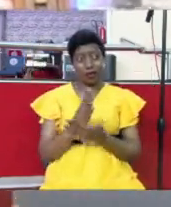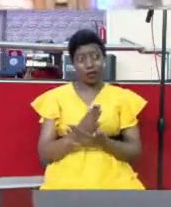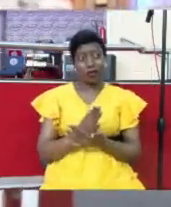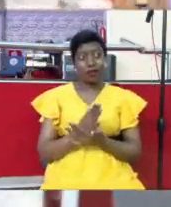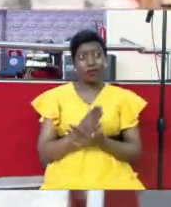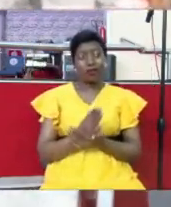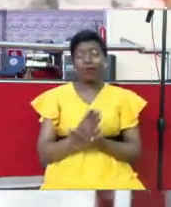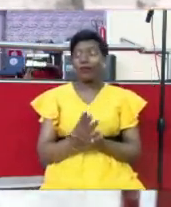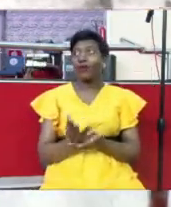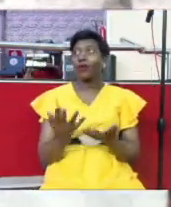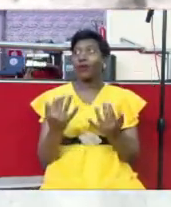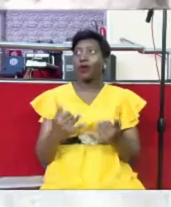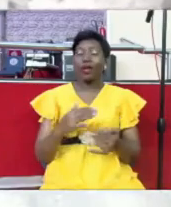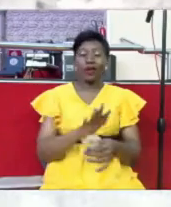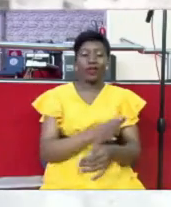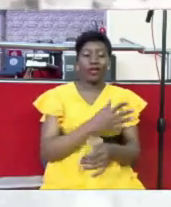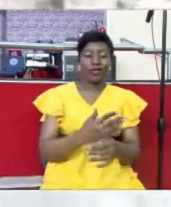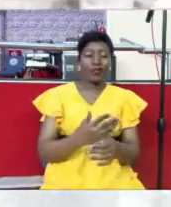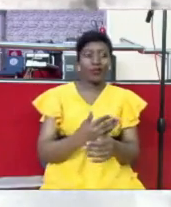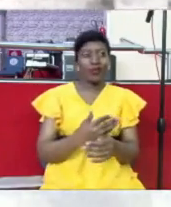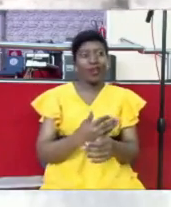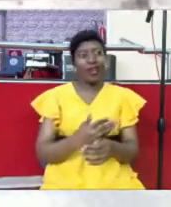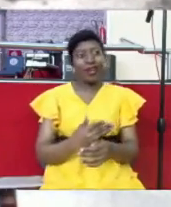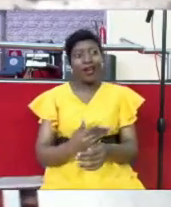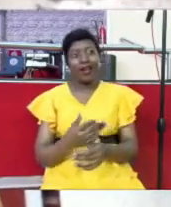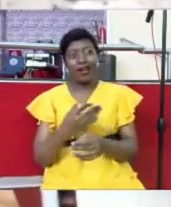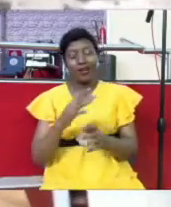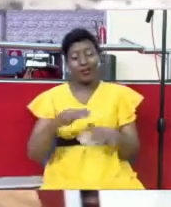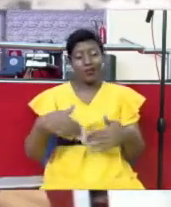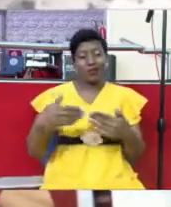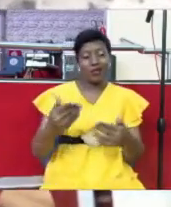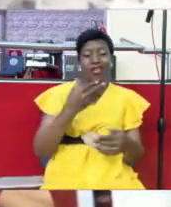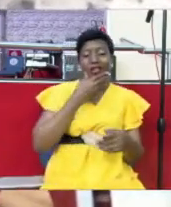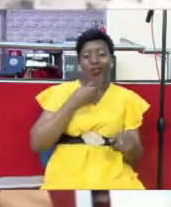like, toa ndugu.